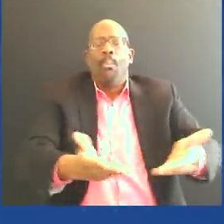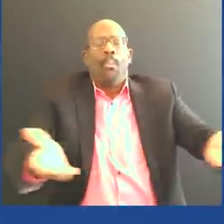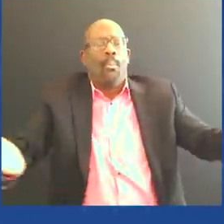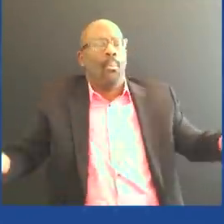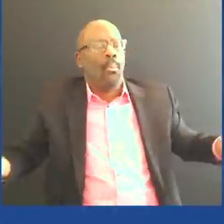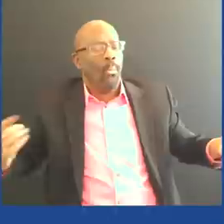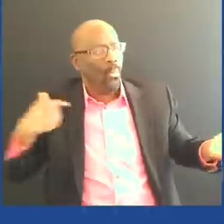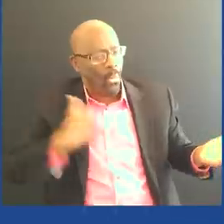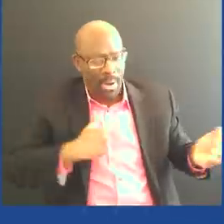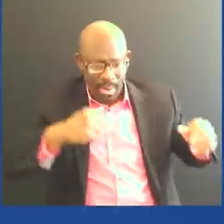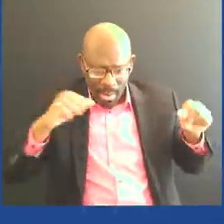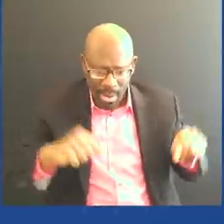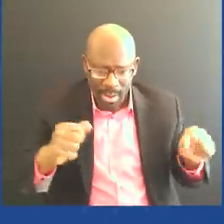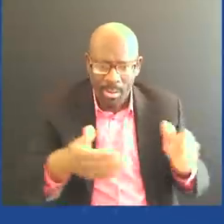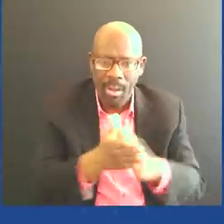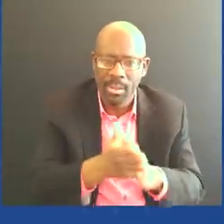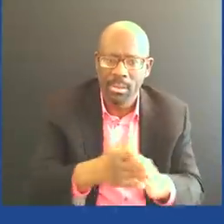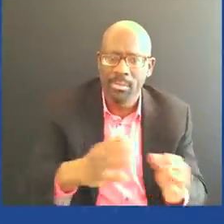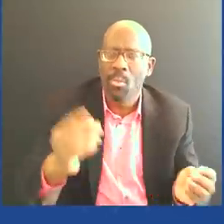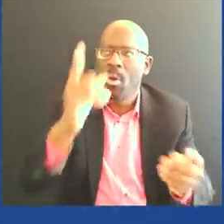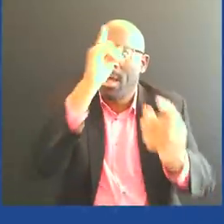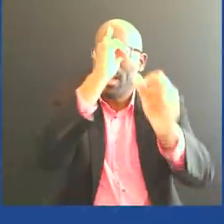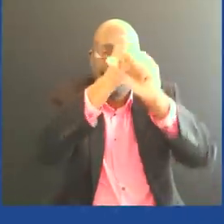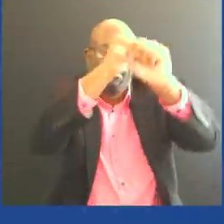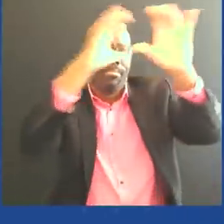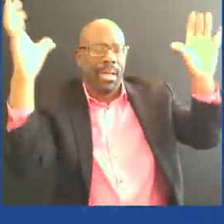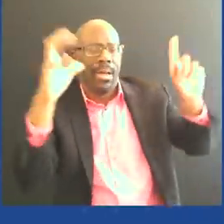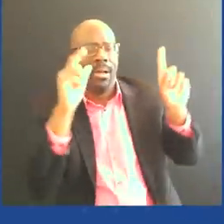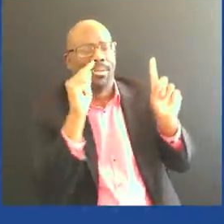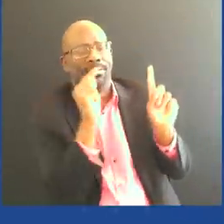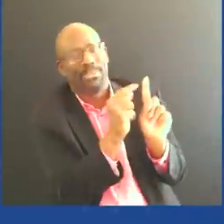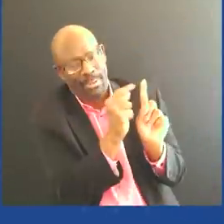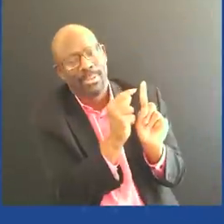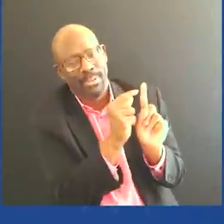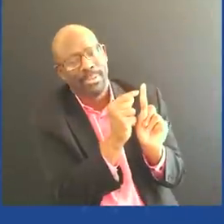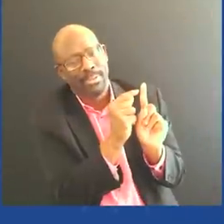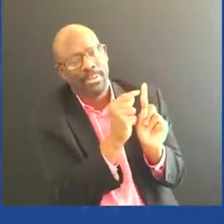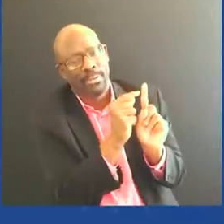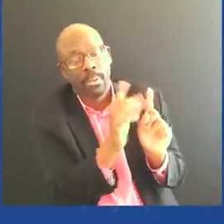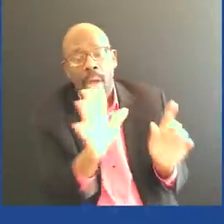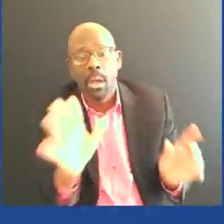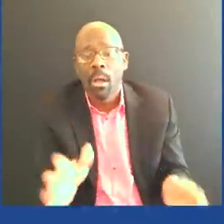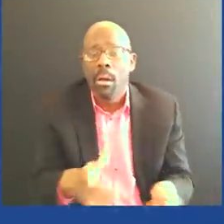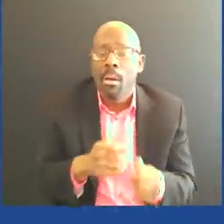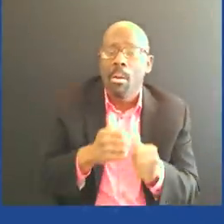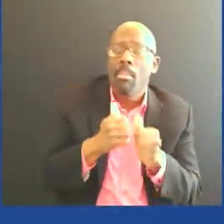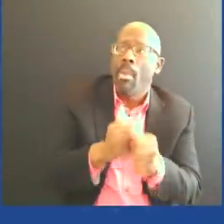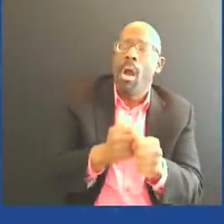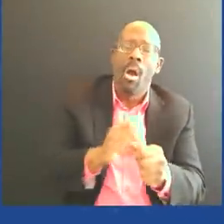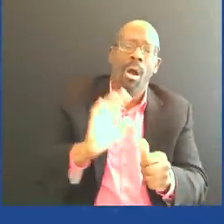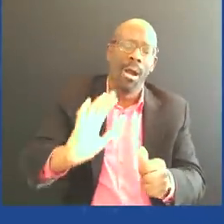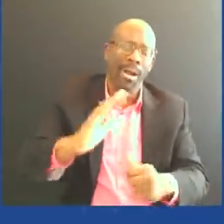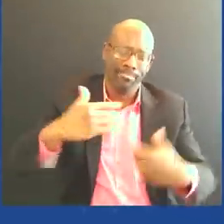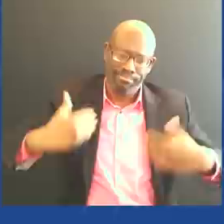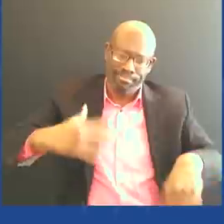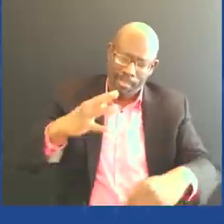imagine, according to your power working in and through